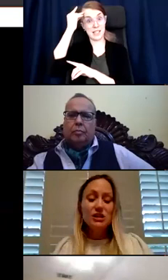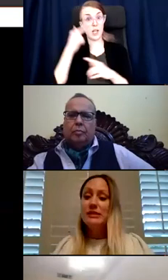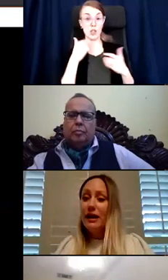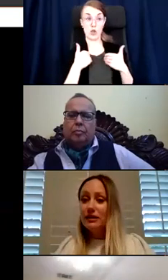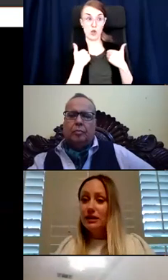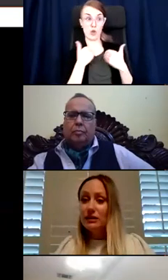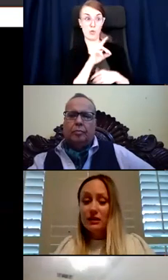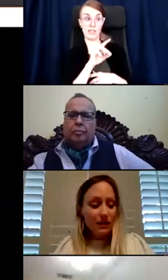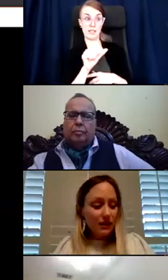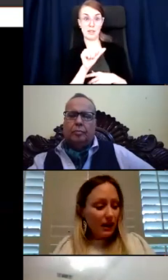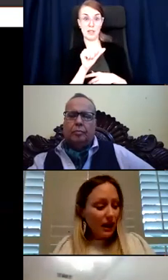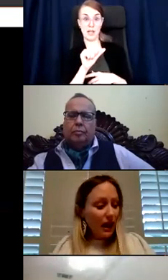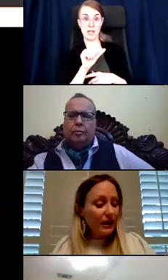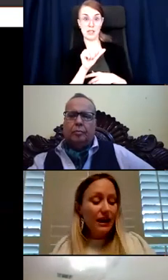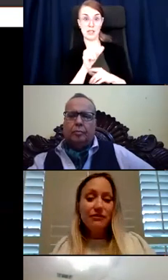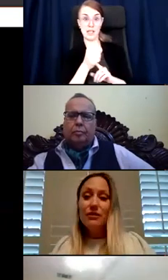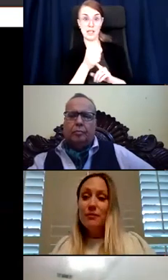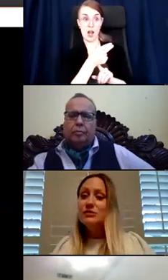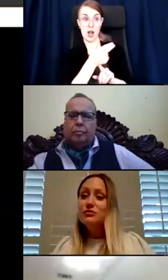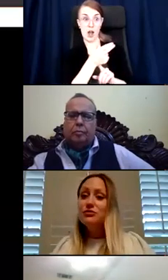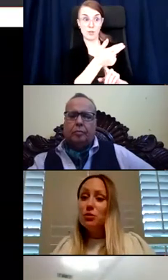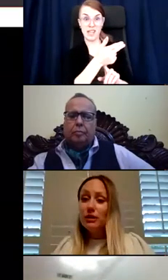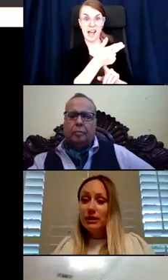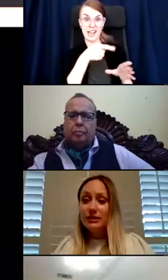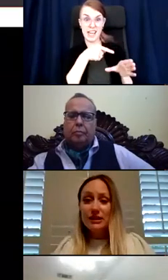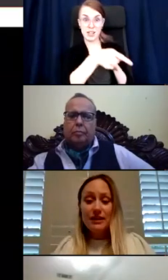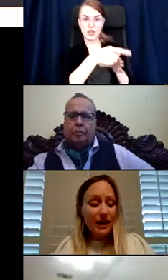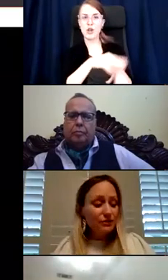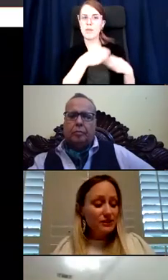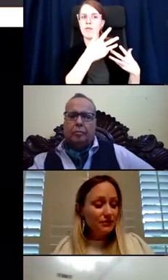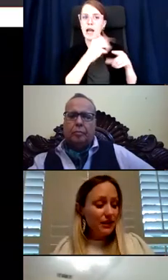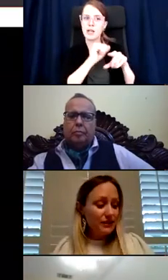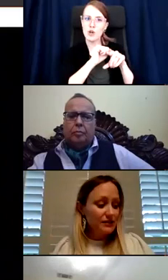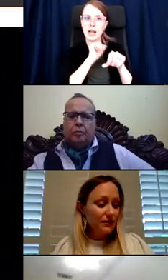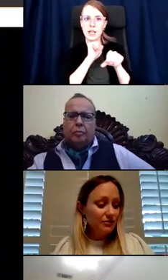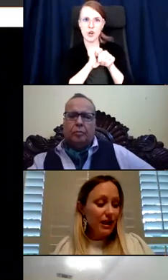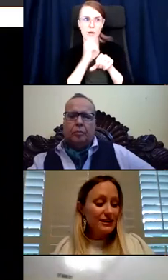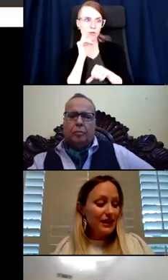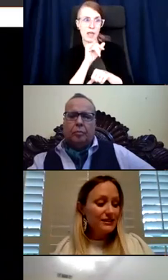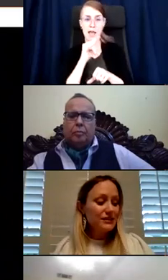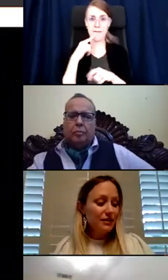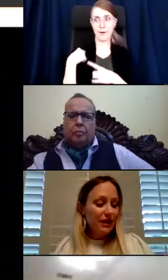disabilities in hospitality. And the past 4 years, they have received an SSF